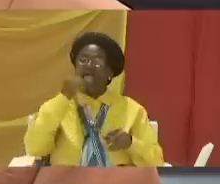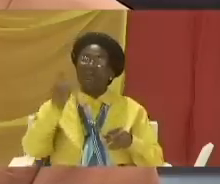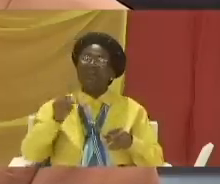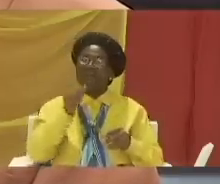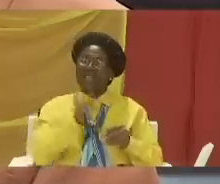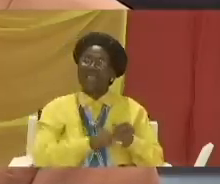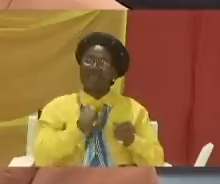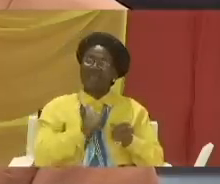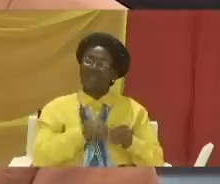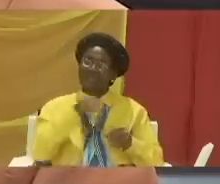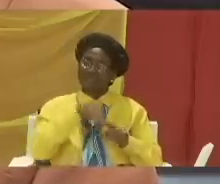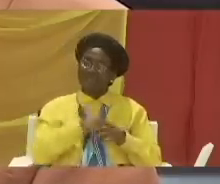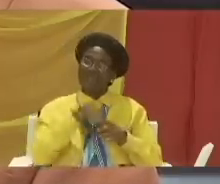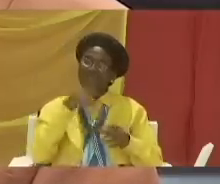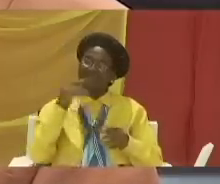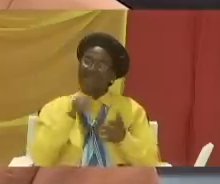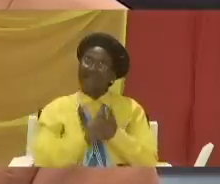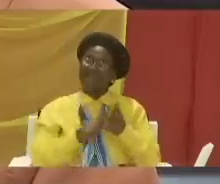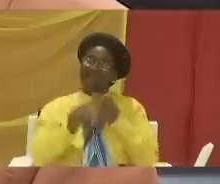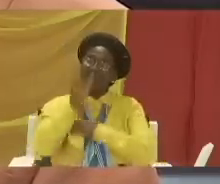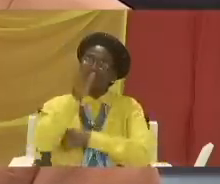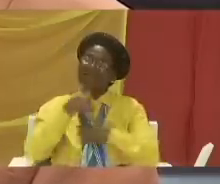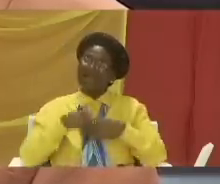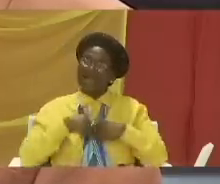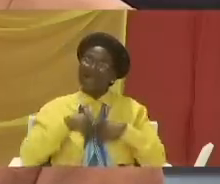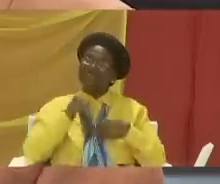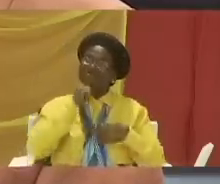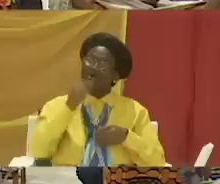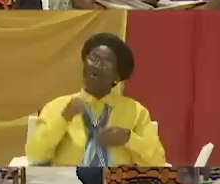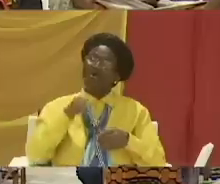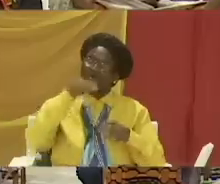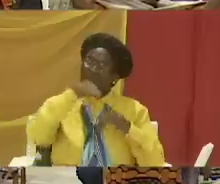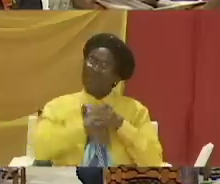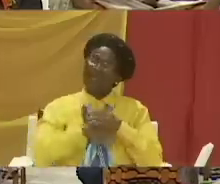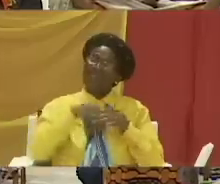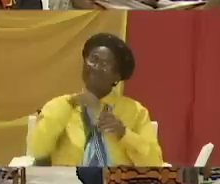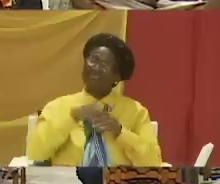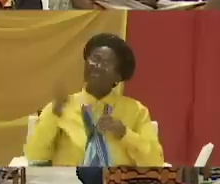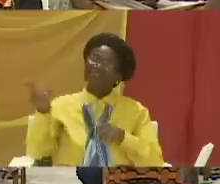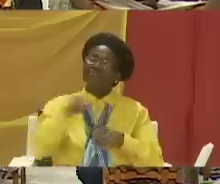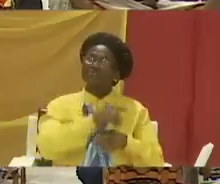before you wake up tomorrow, they will be gone.